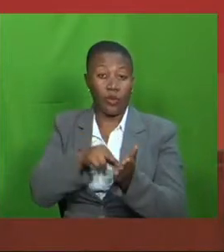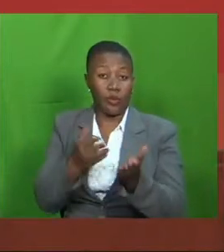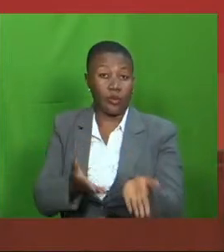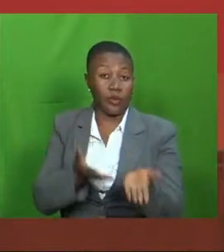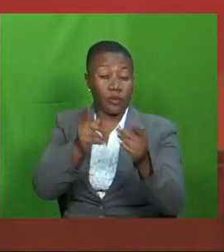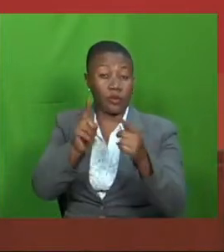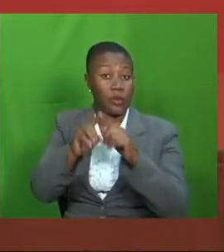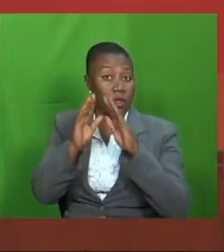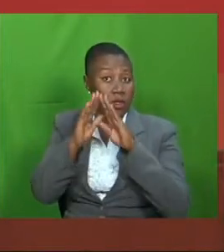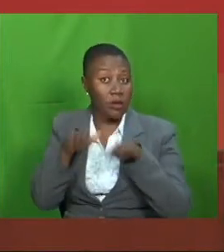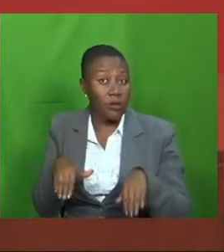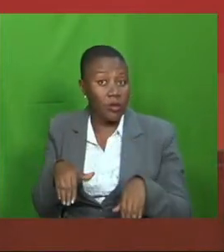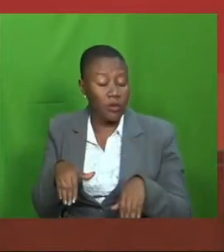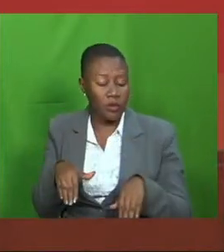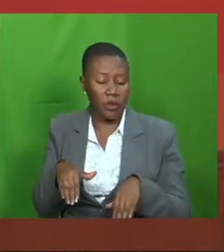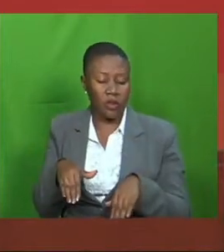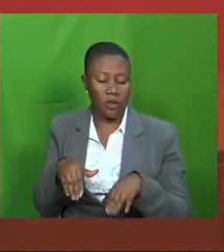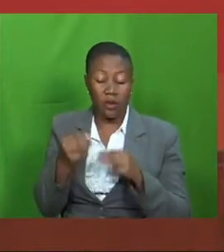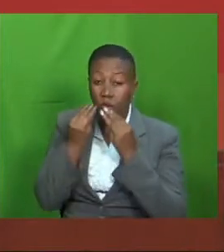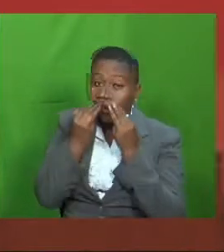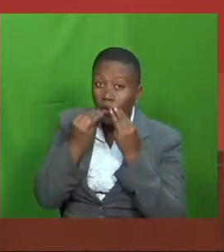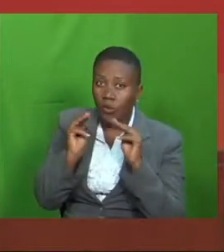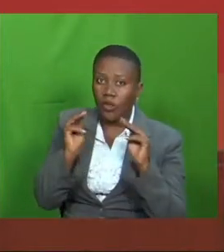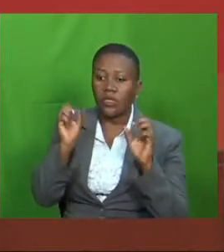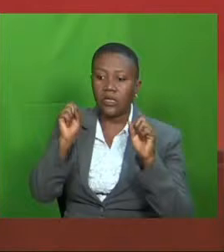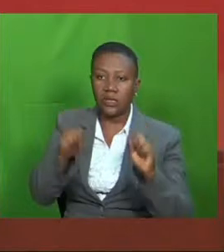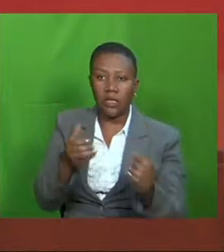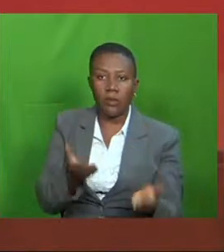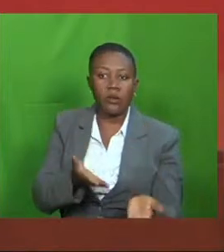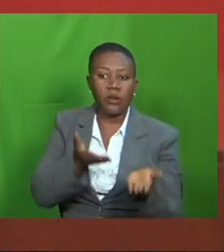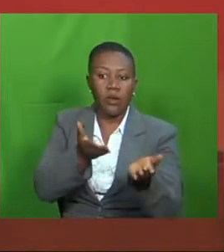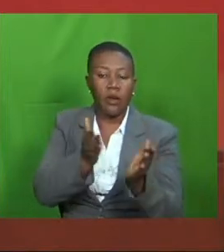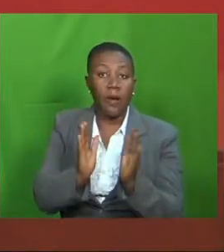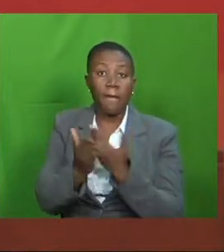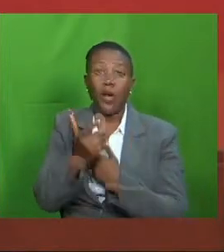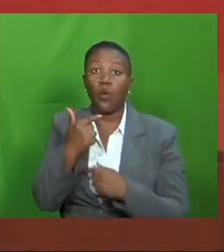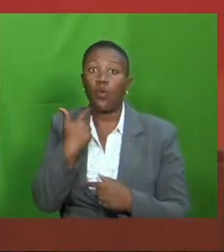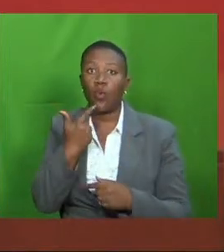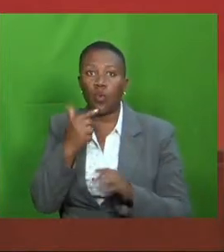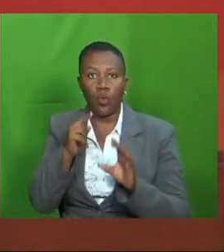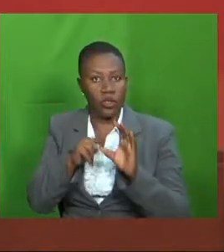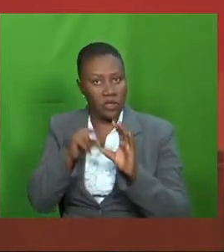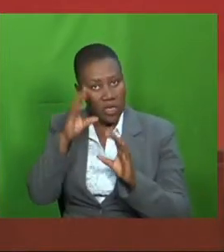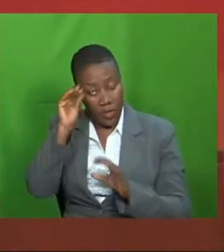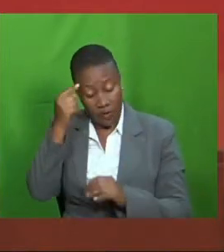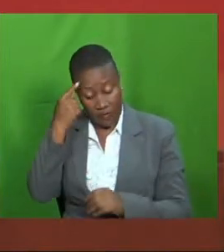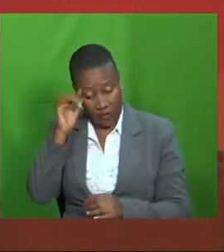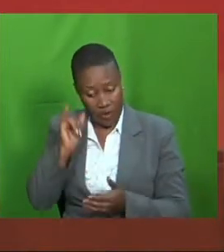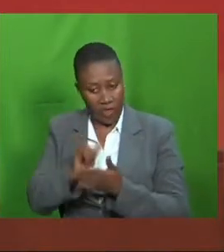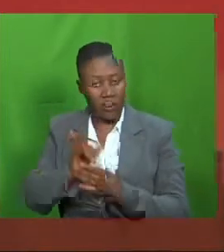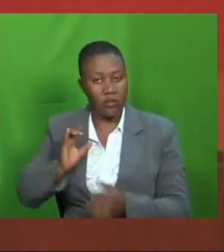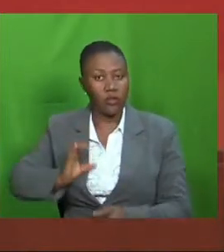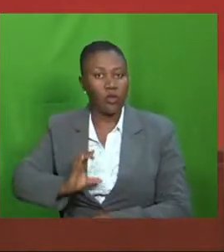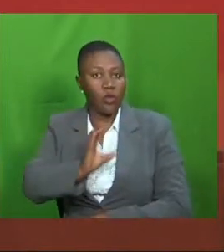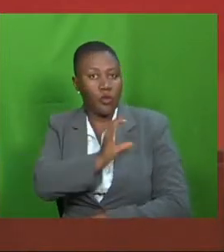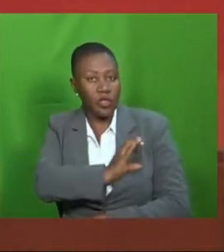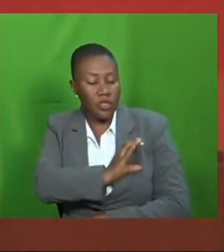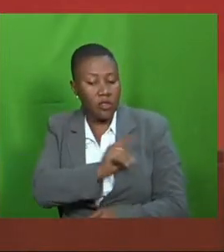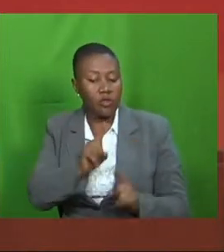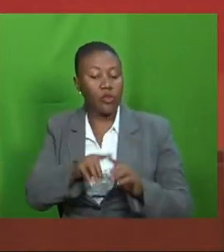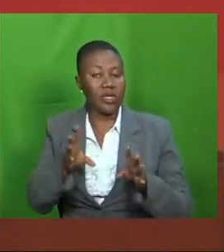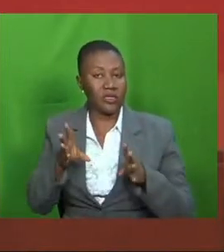House, a motion may be moved by the chairman of the committee for the acceptance of the report,